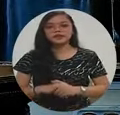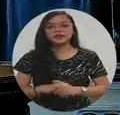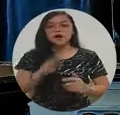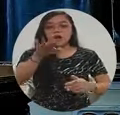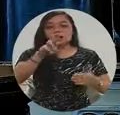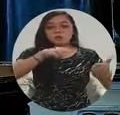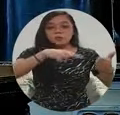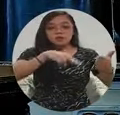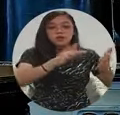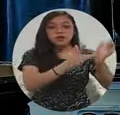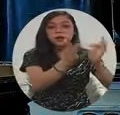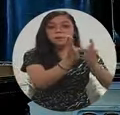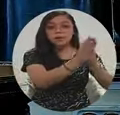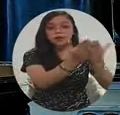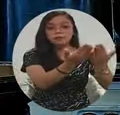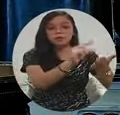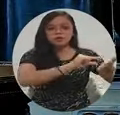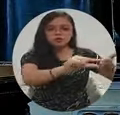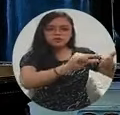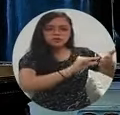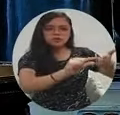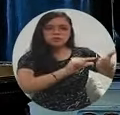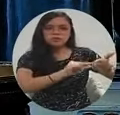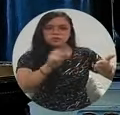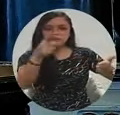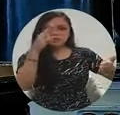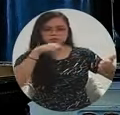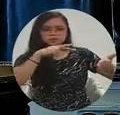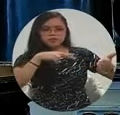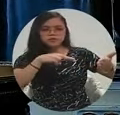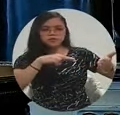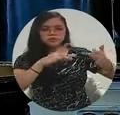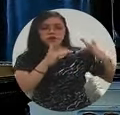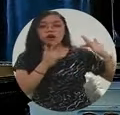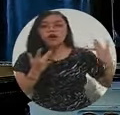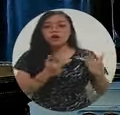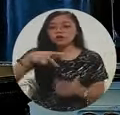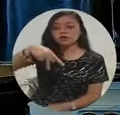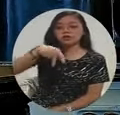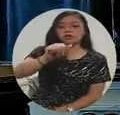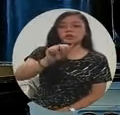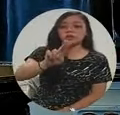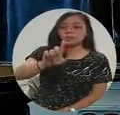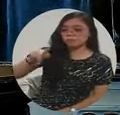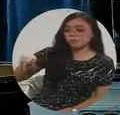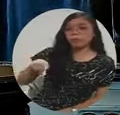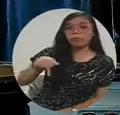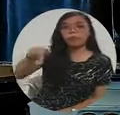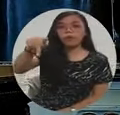And when you read his writings, you will find the heart of the Apostle Paul.